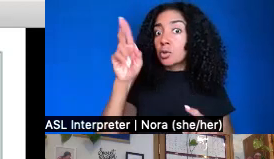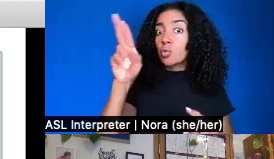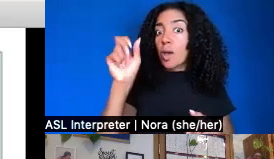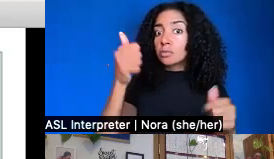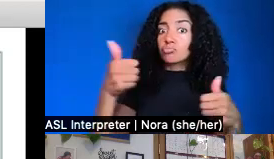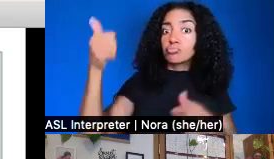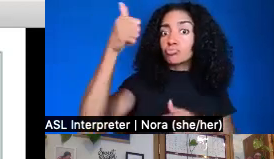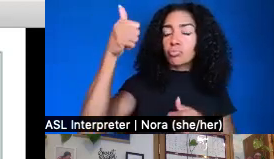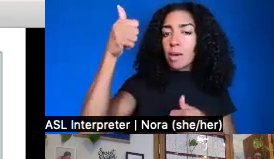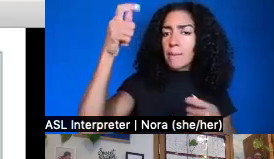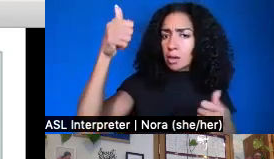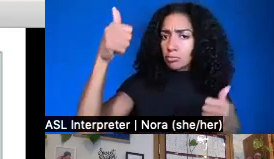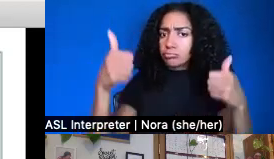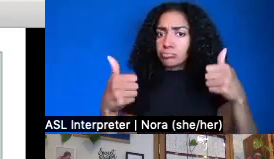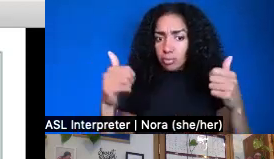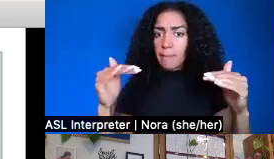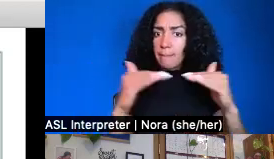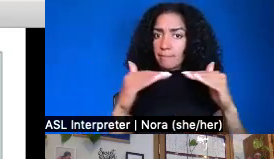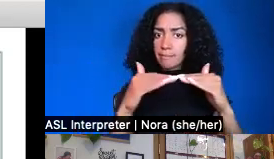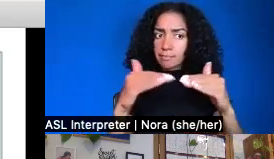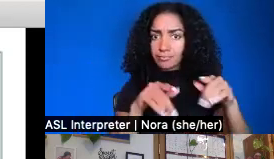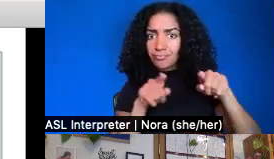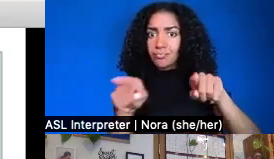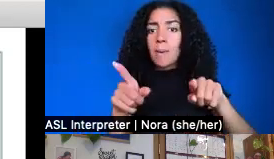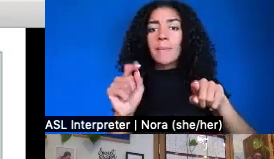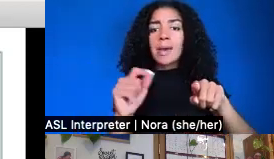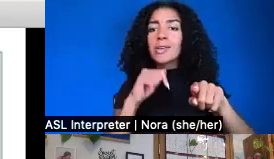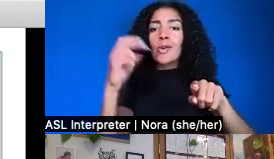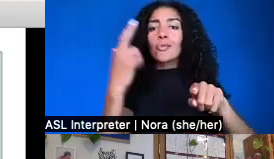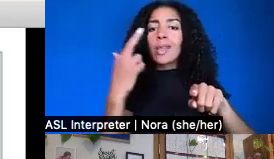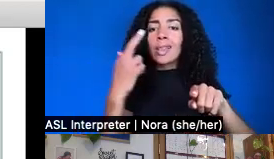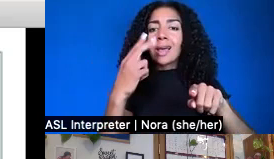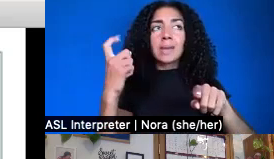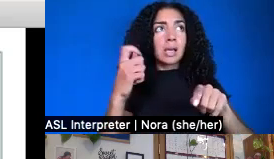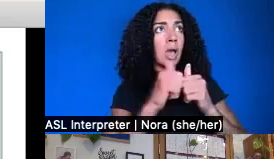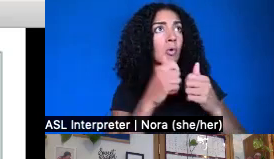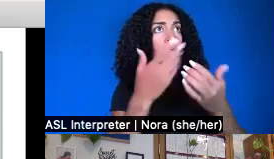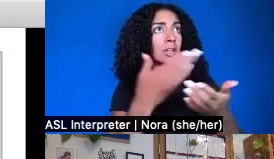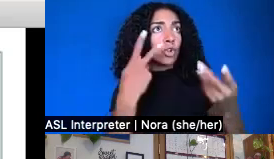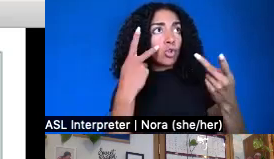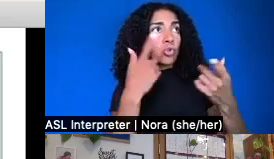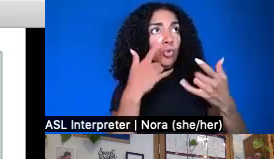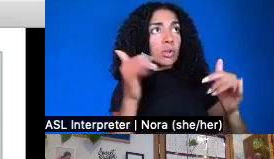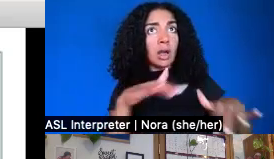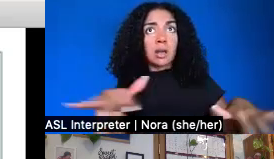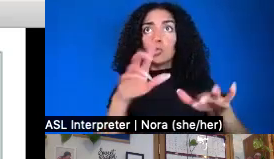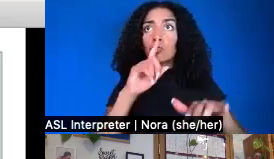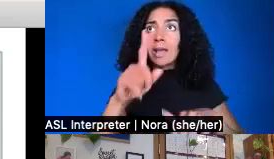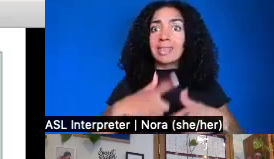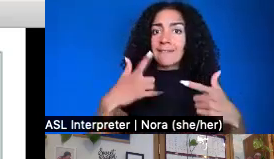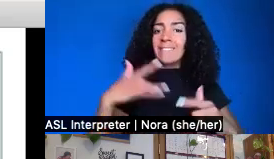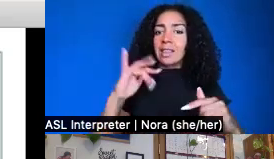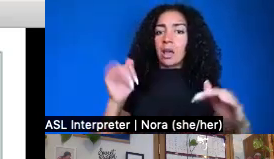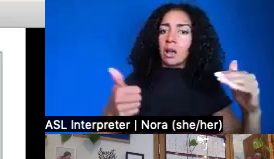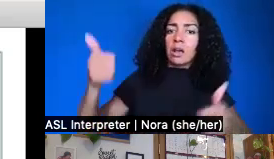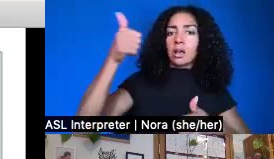power, but you would never know that based on how things function in real life, right? So just kind of understanding that a little bit, understanding how